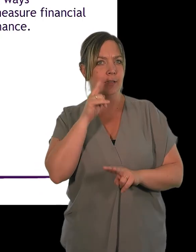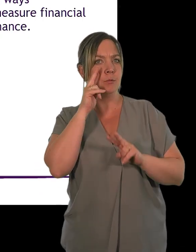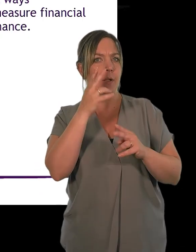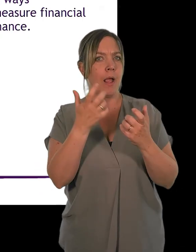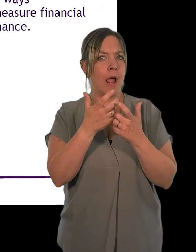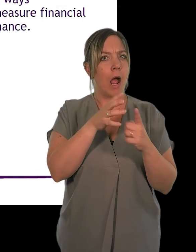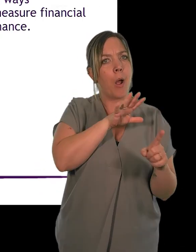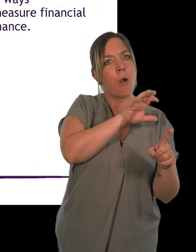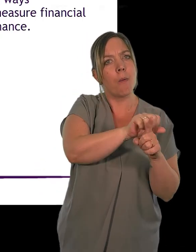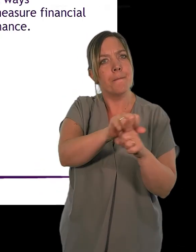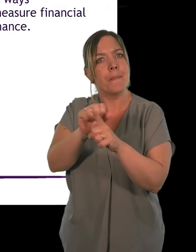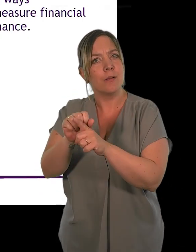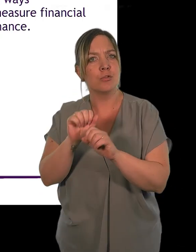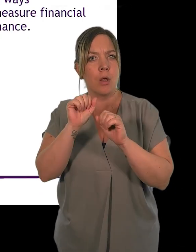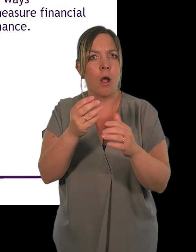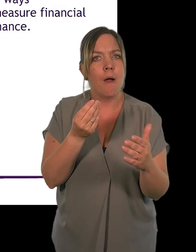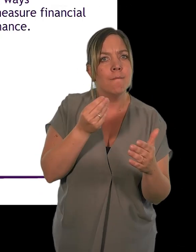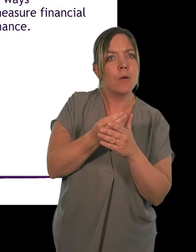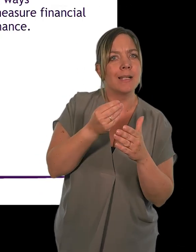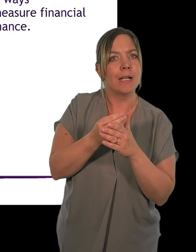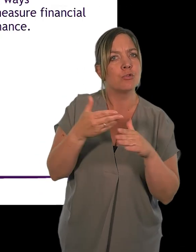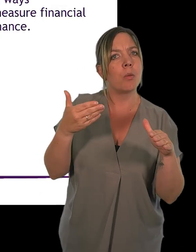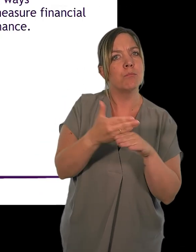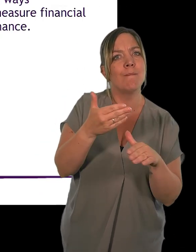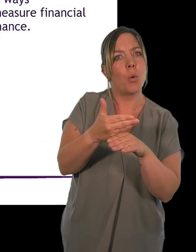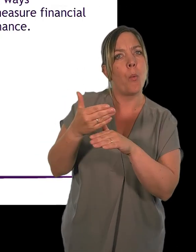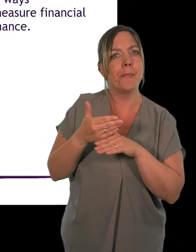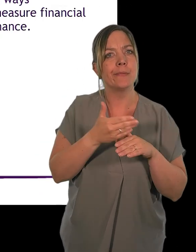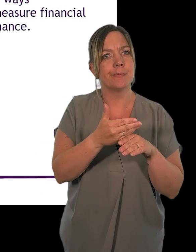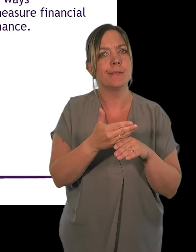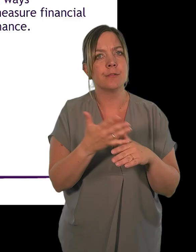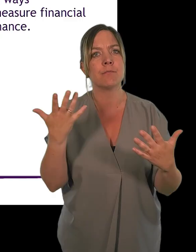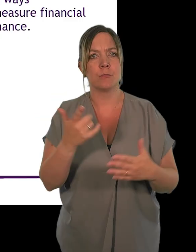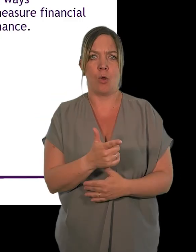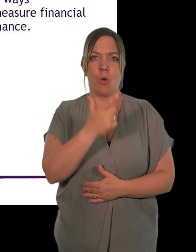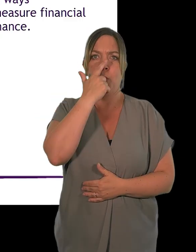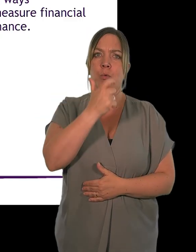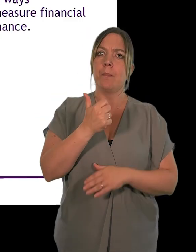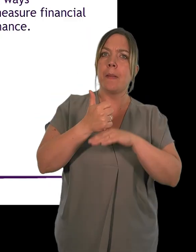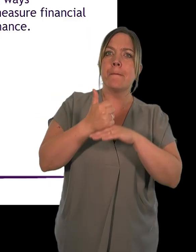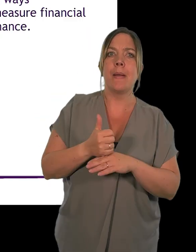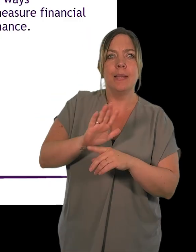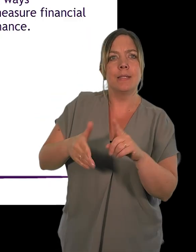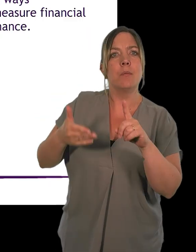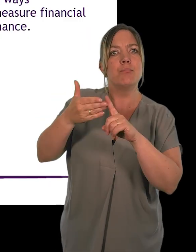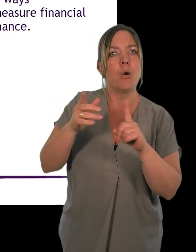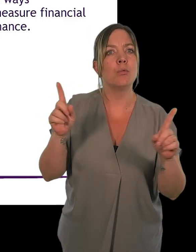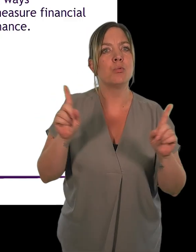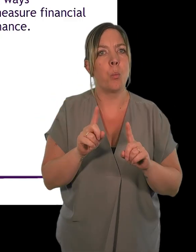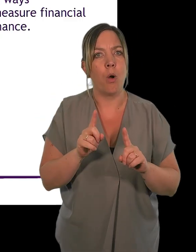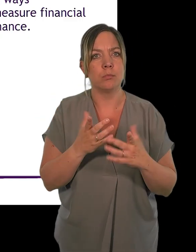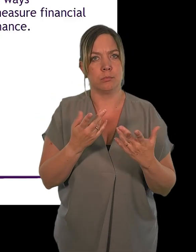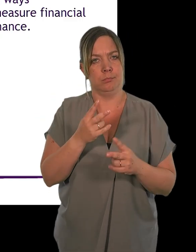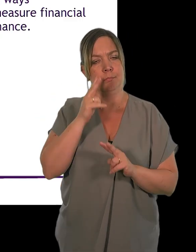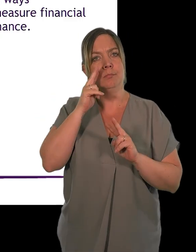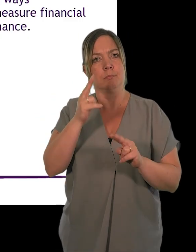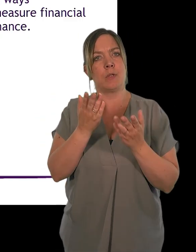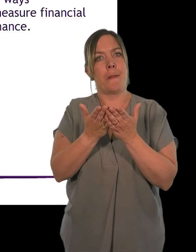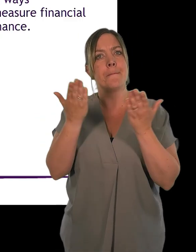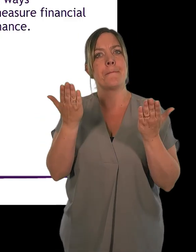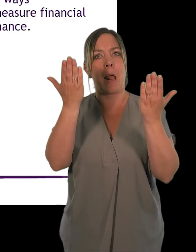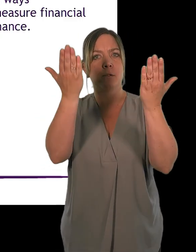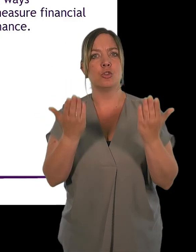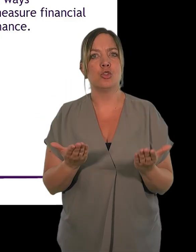So some basic approaches that could be taken here is reference to the balance sheet.